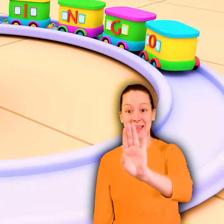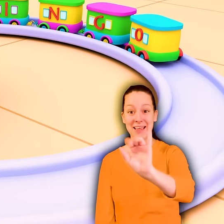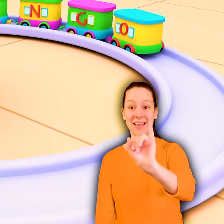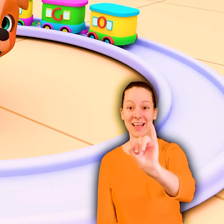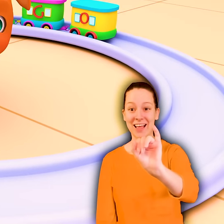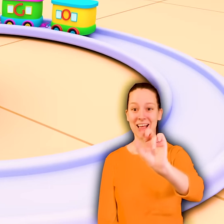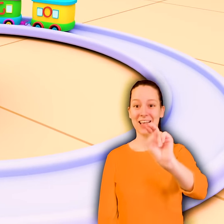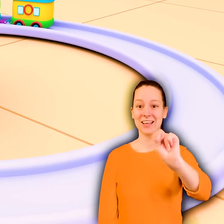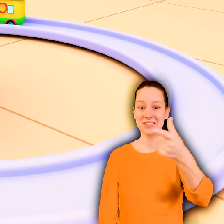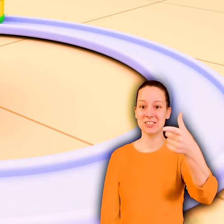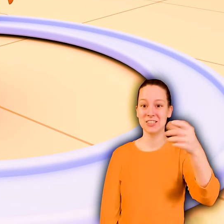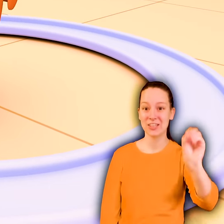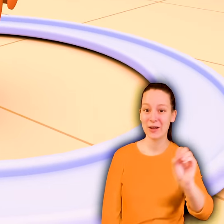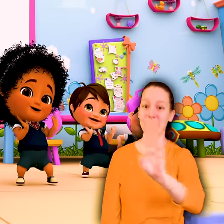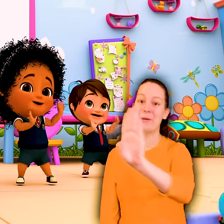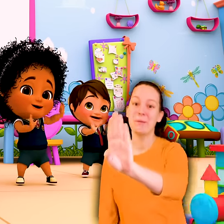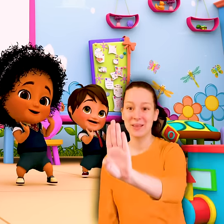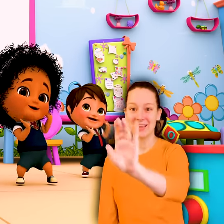oh